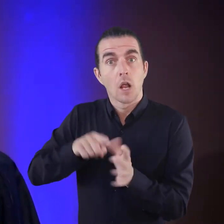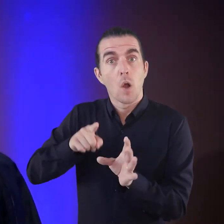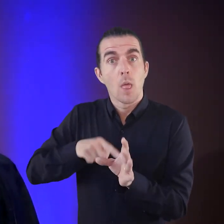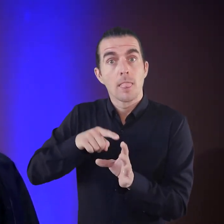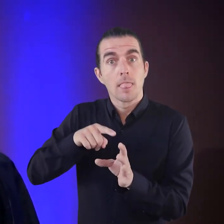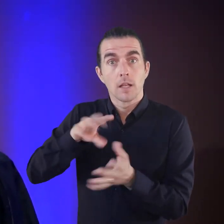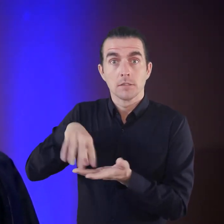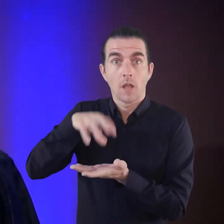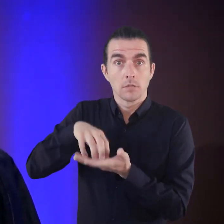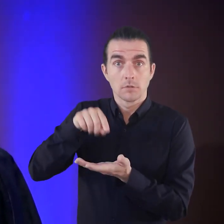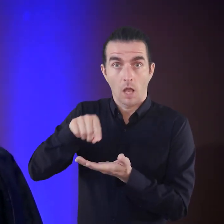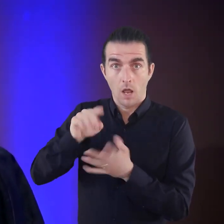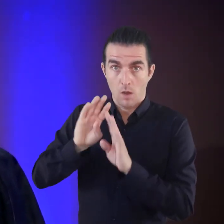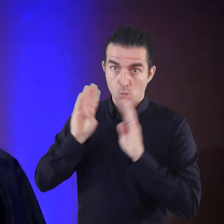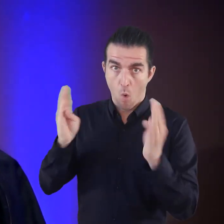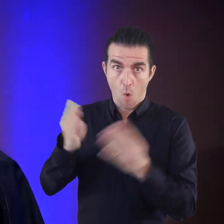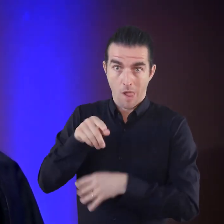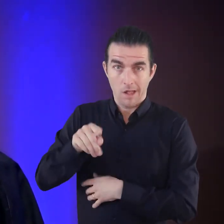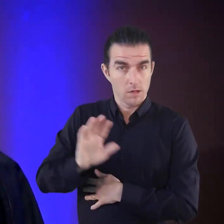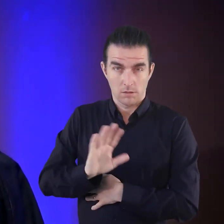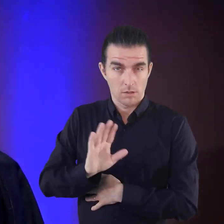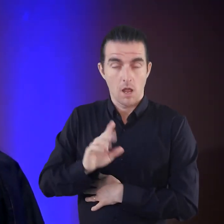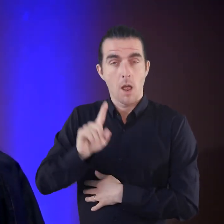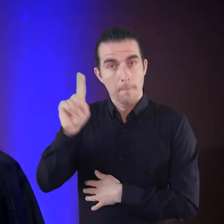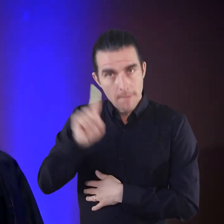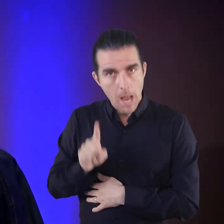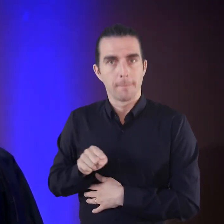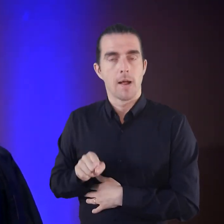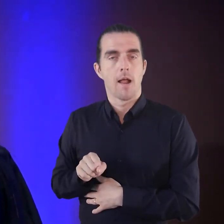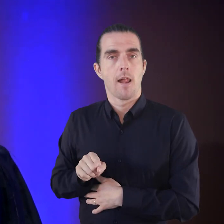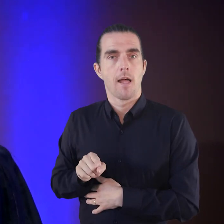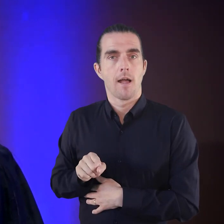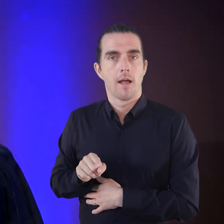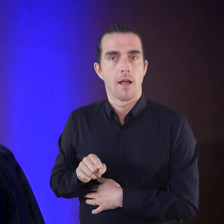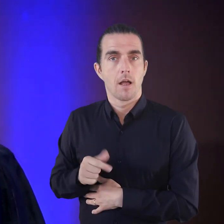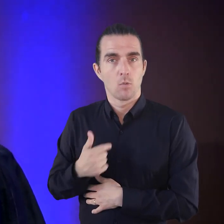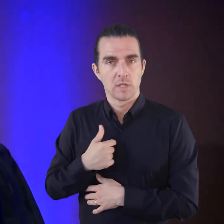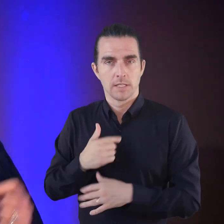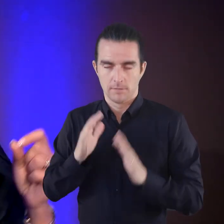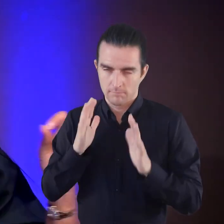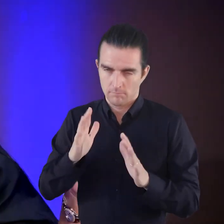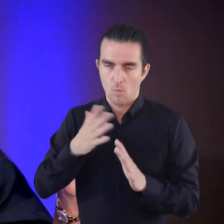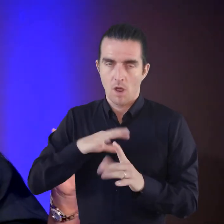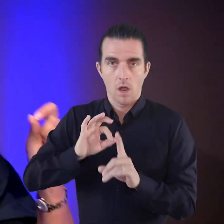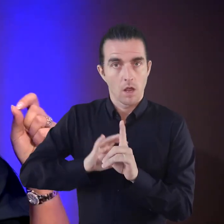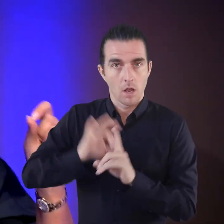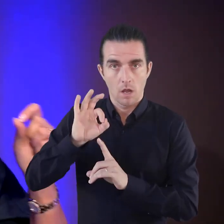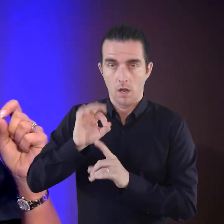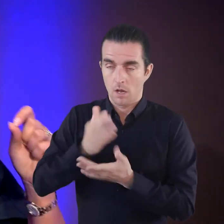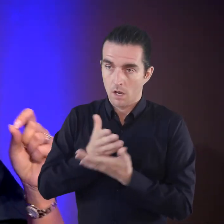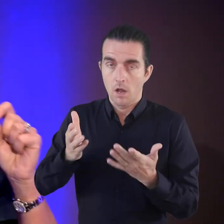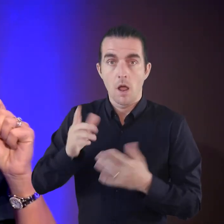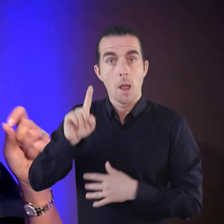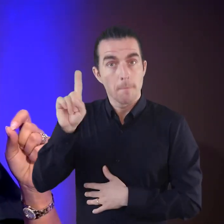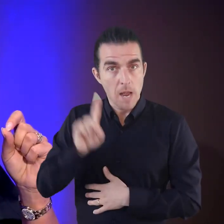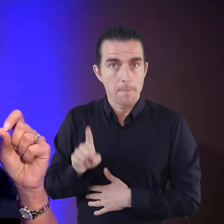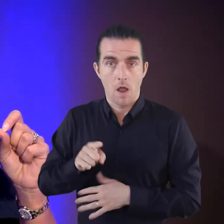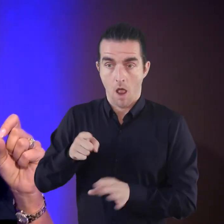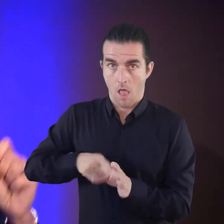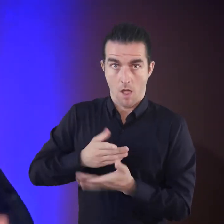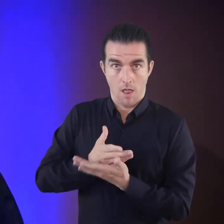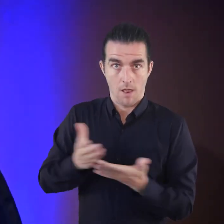inside its walls. If we are committed to improving outcomes for young people, different to those we're seeing